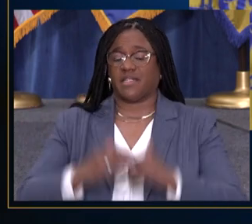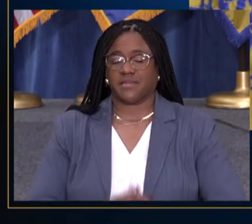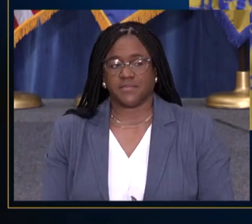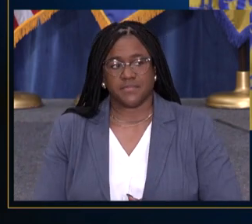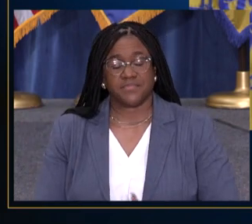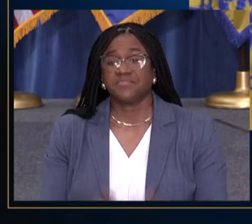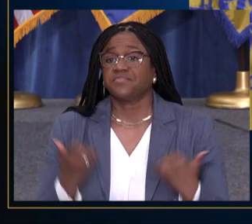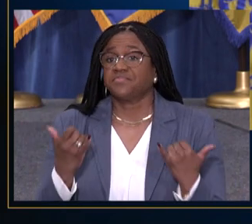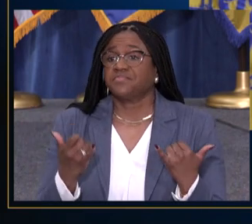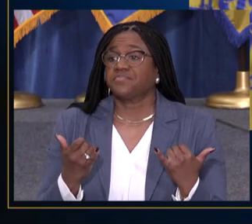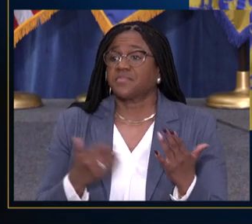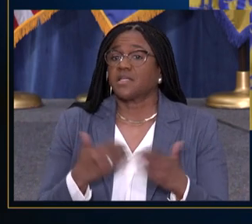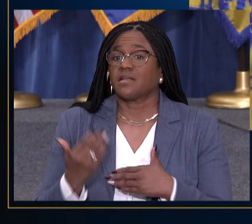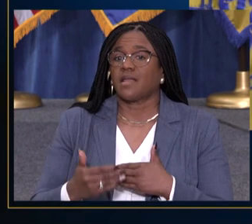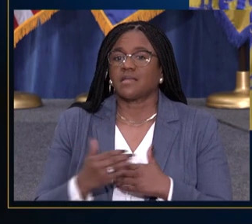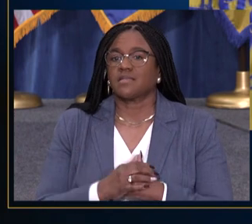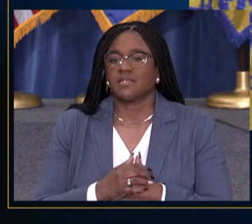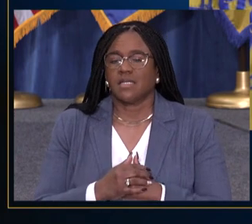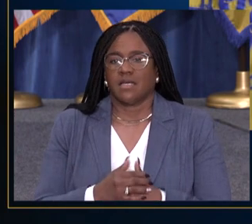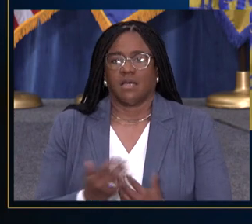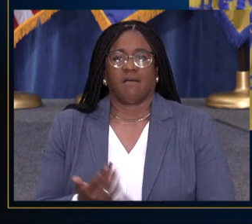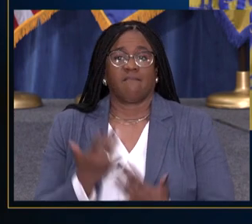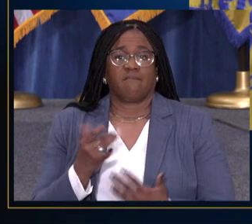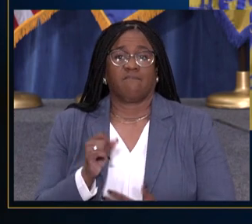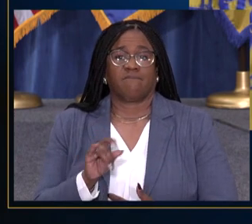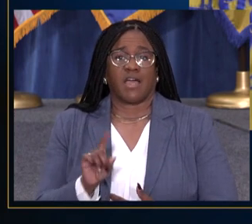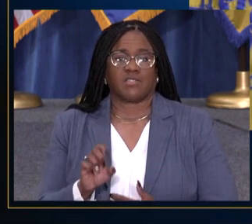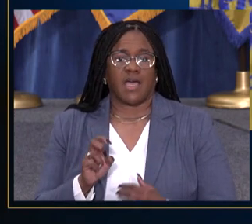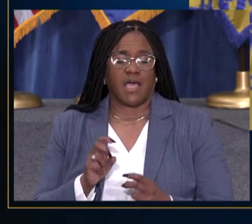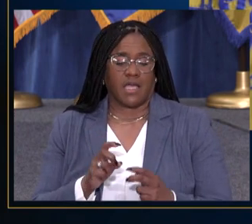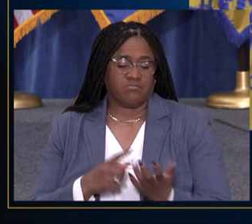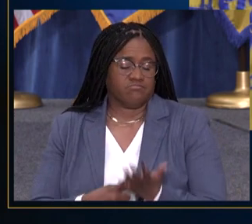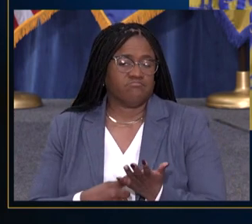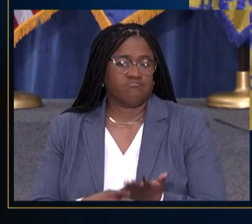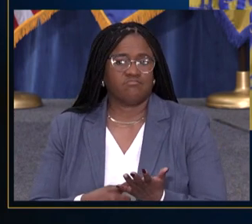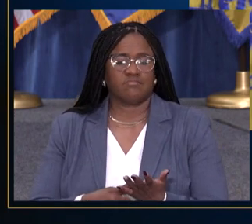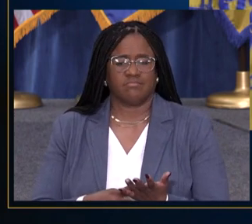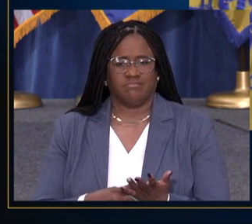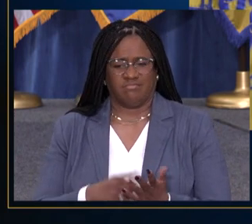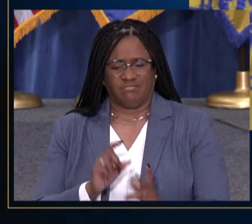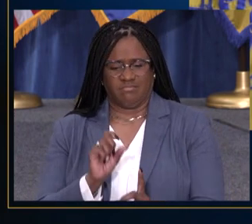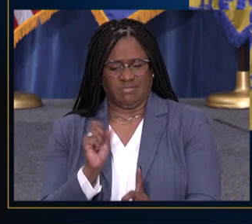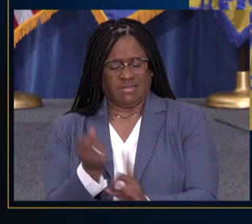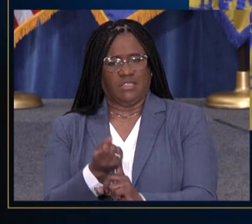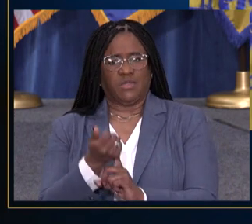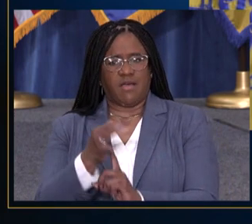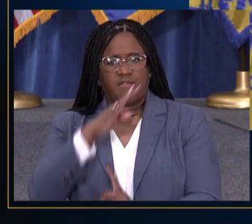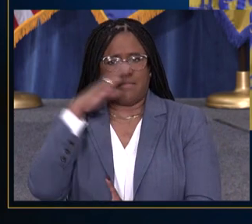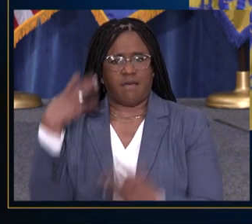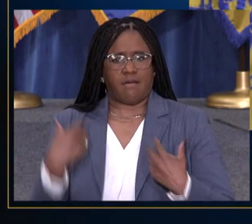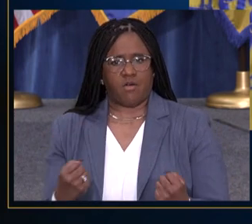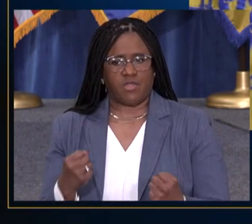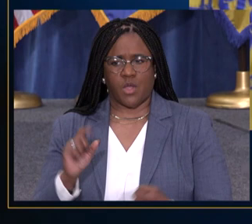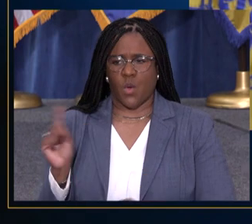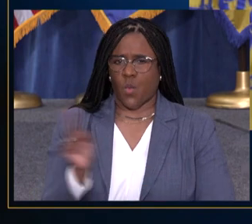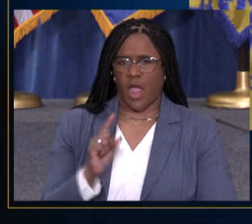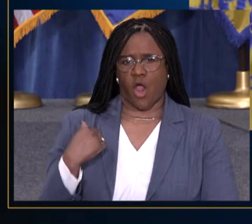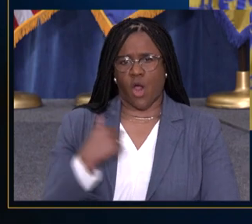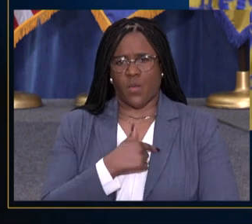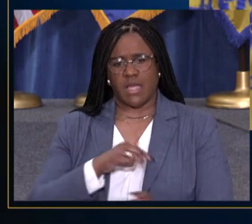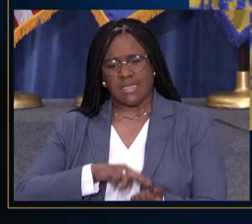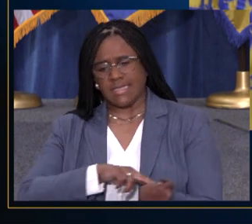Up next is a fireside chat entitled The State of Black Health, Where We Are and Where We're